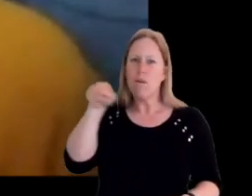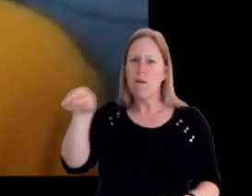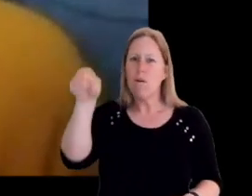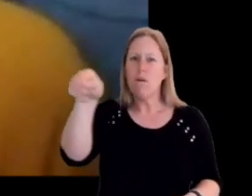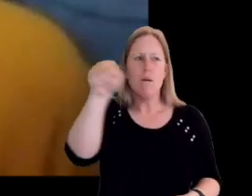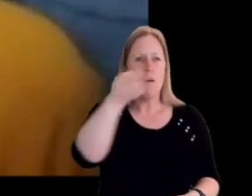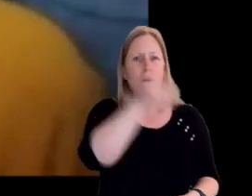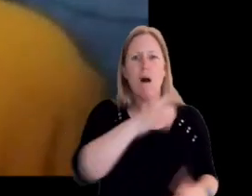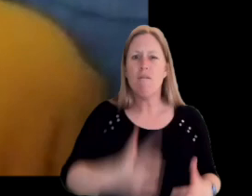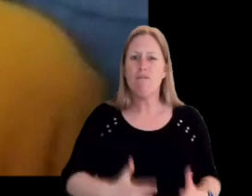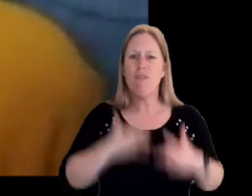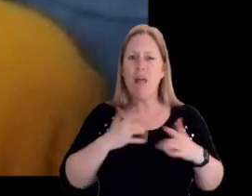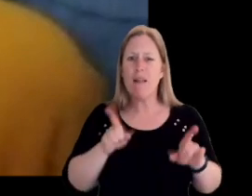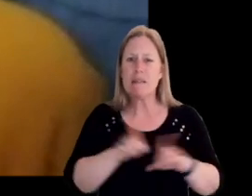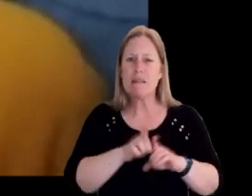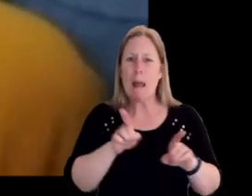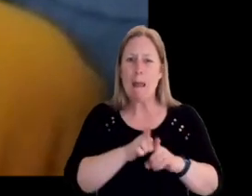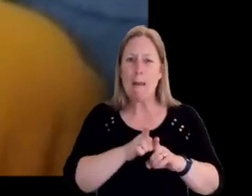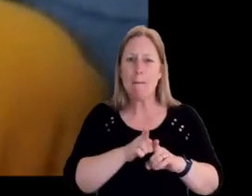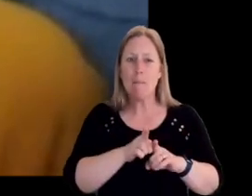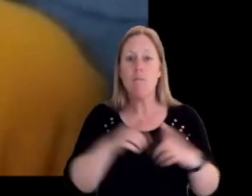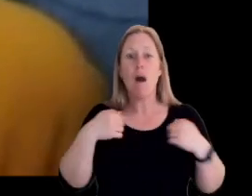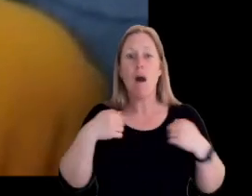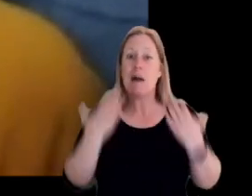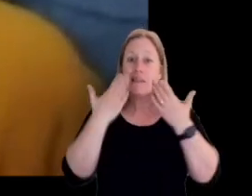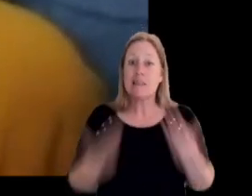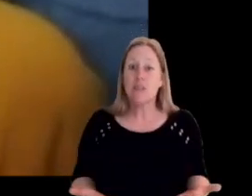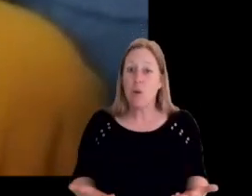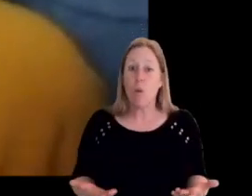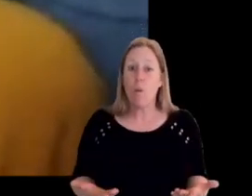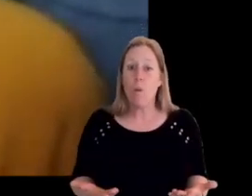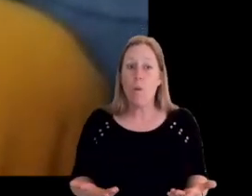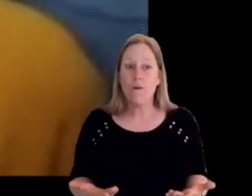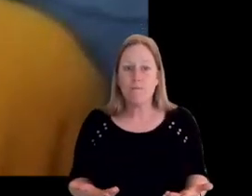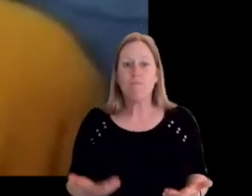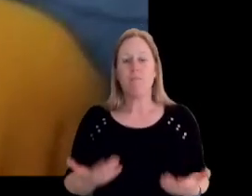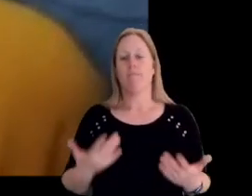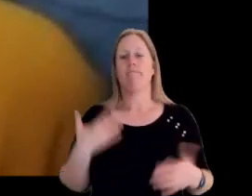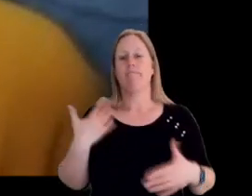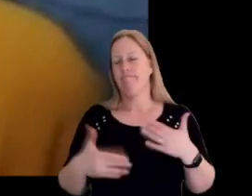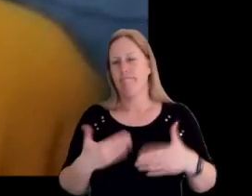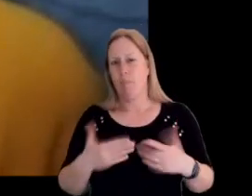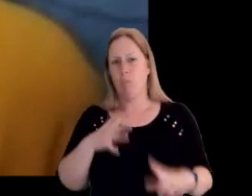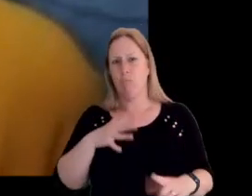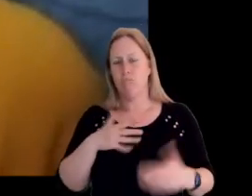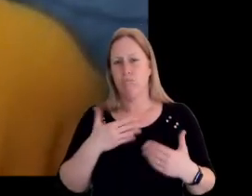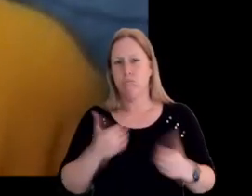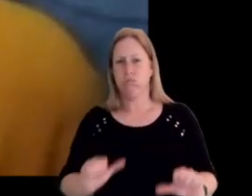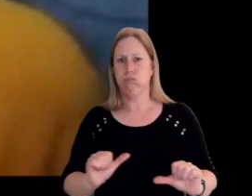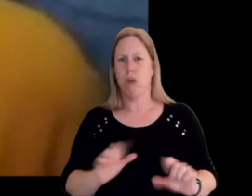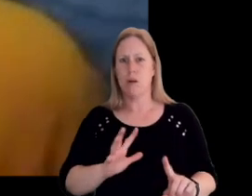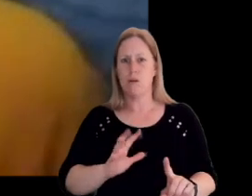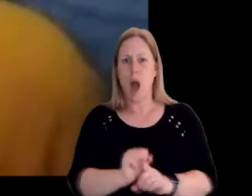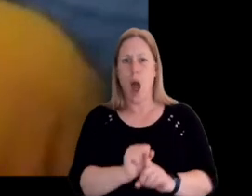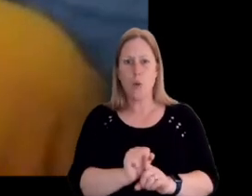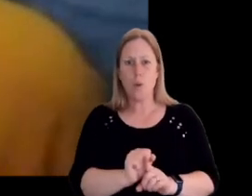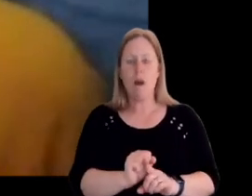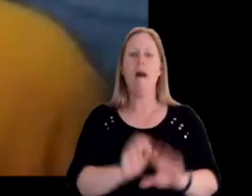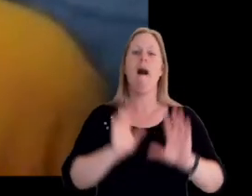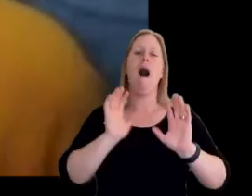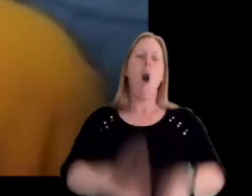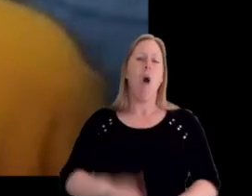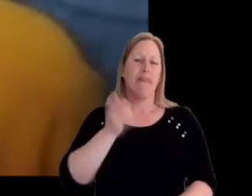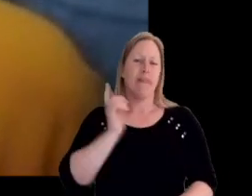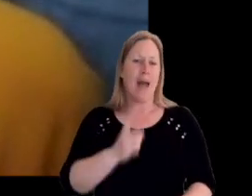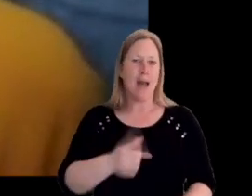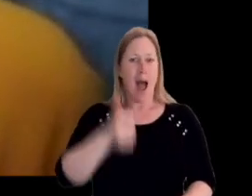people were feeling the same, but I didn't know. But when I got the diagnosis, I thought, that's it,